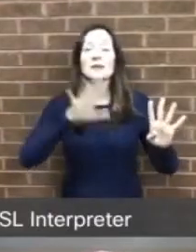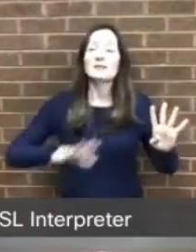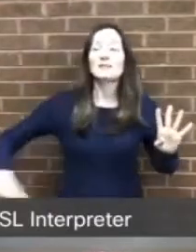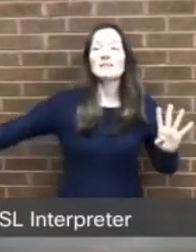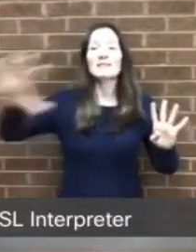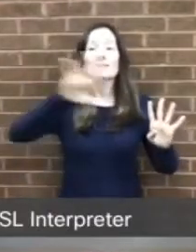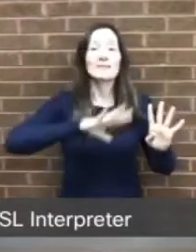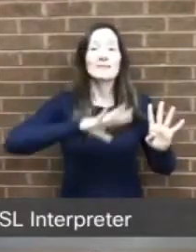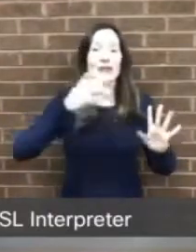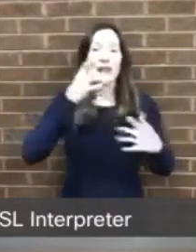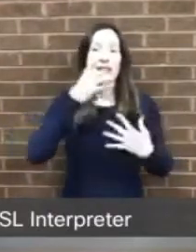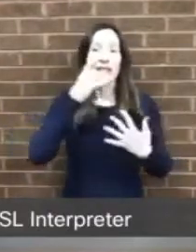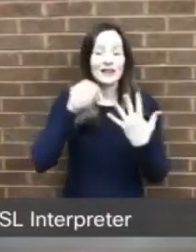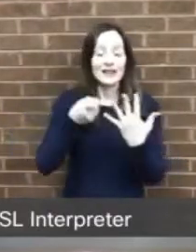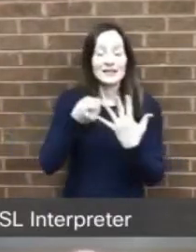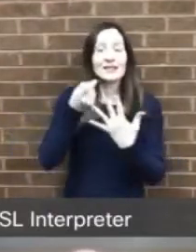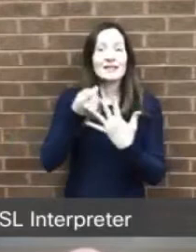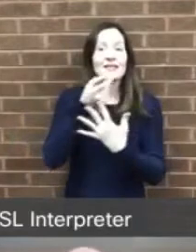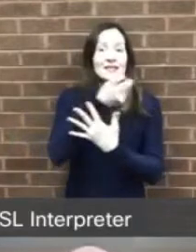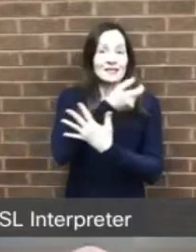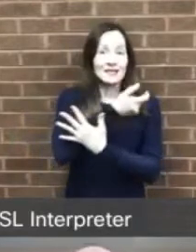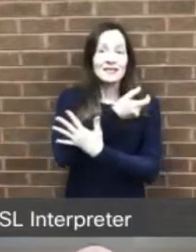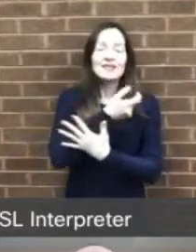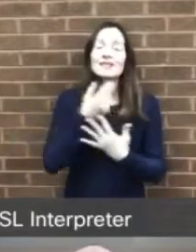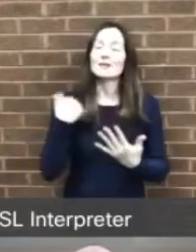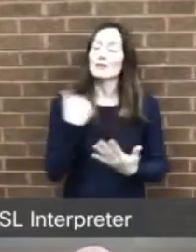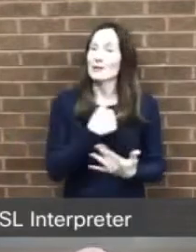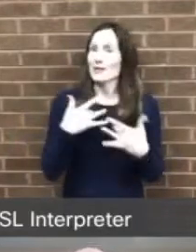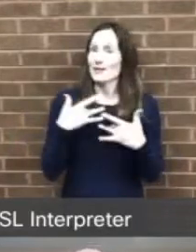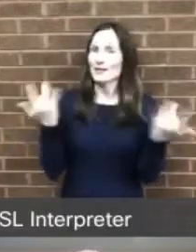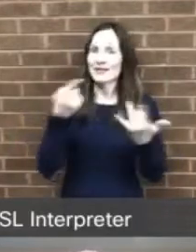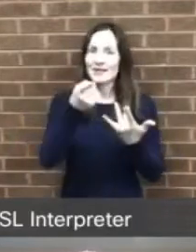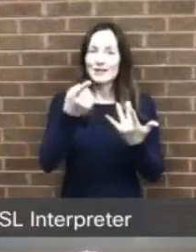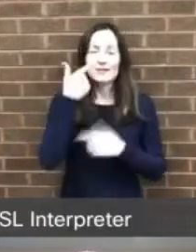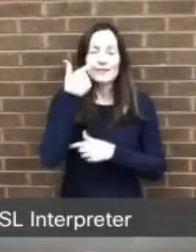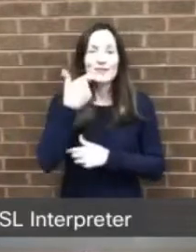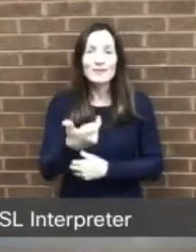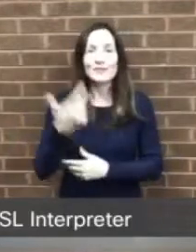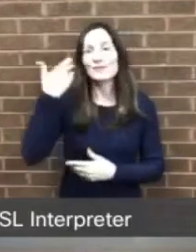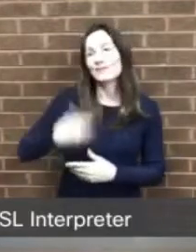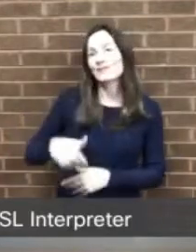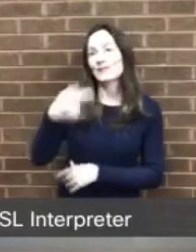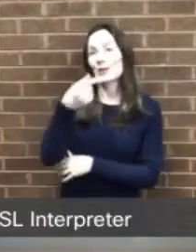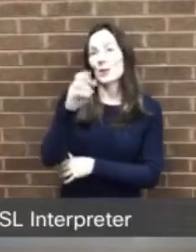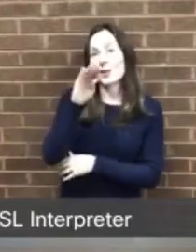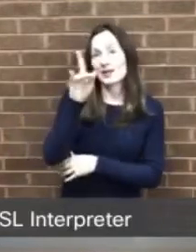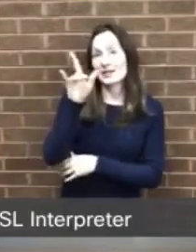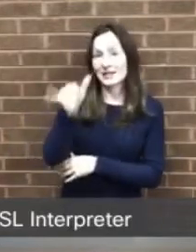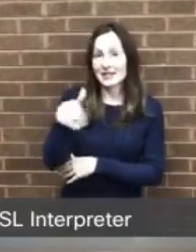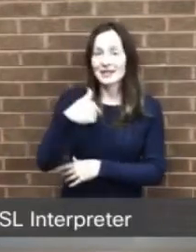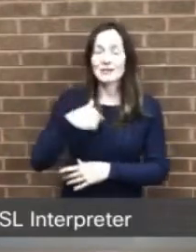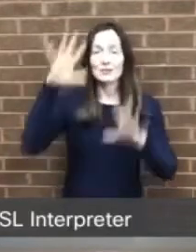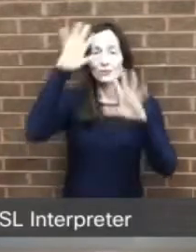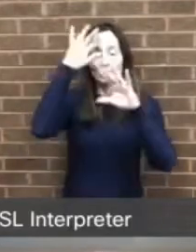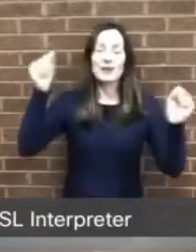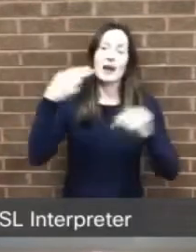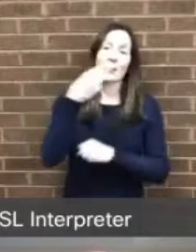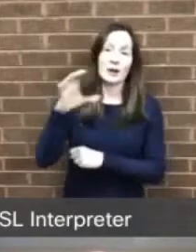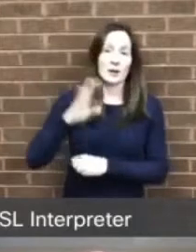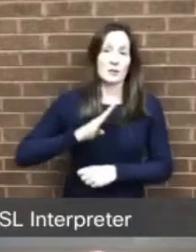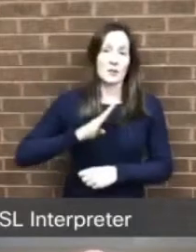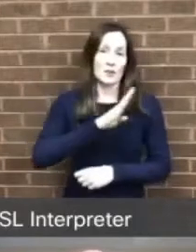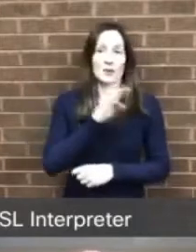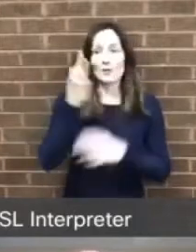thrilled to have you with us. I'm Rabbi Gordy Fuller. I'm the president of the Howard County Board of Rabbis, and I'll be functioning as the